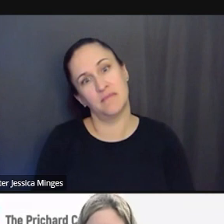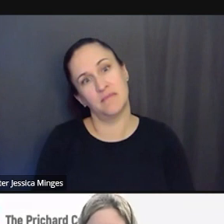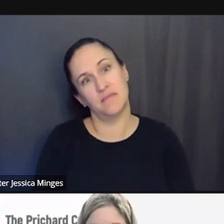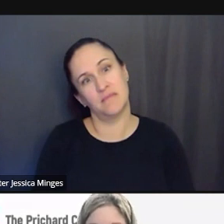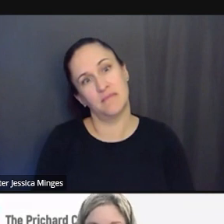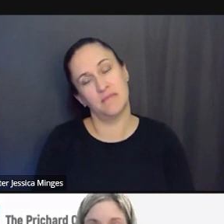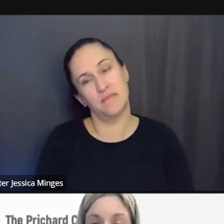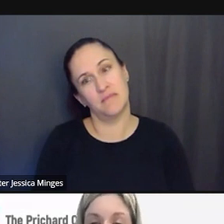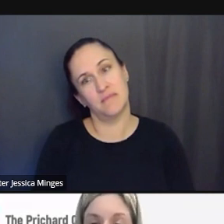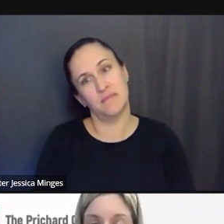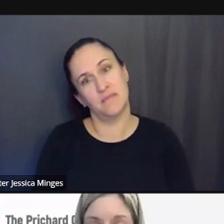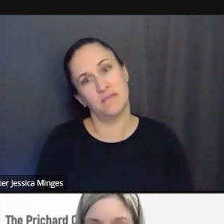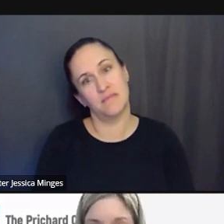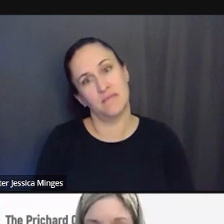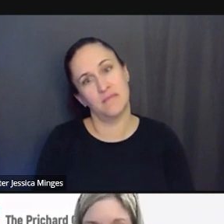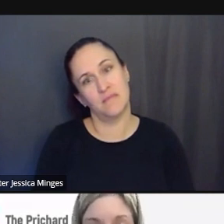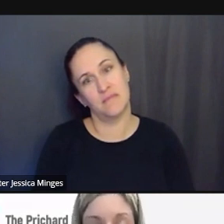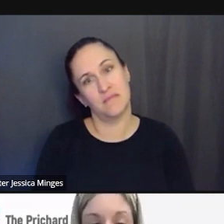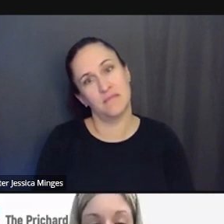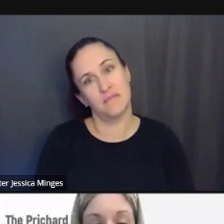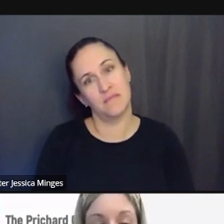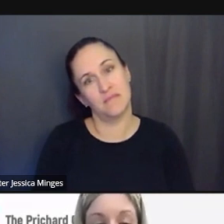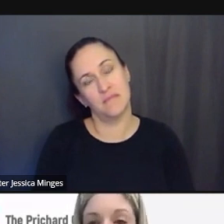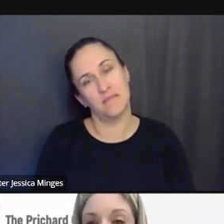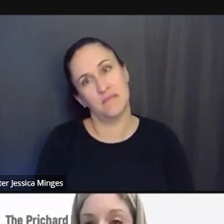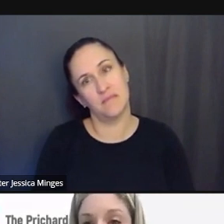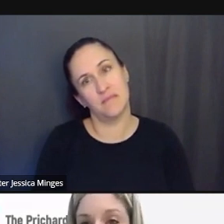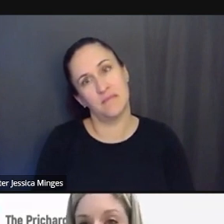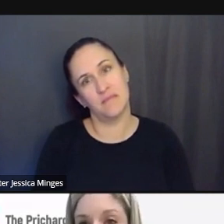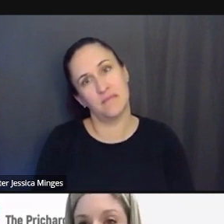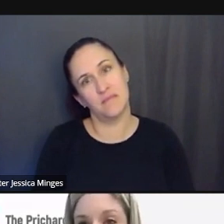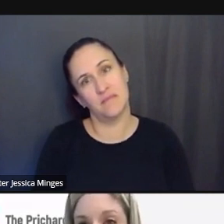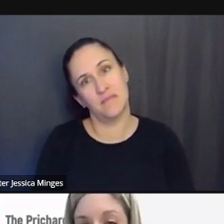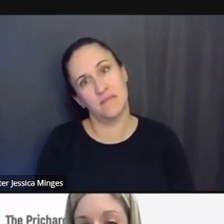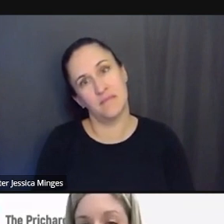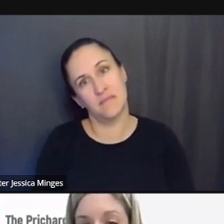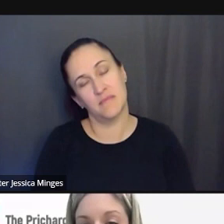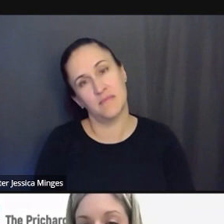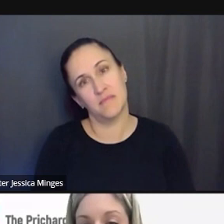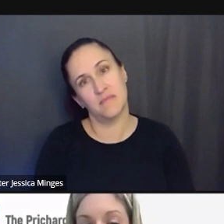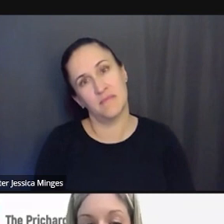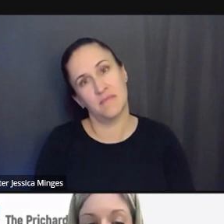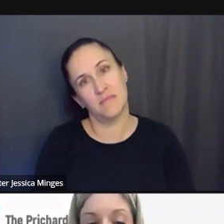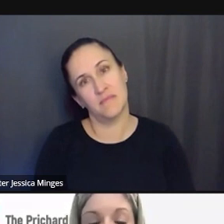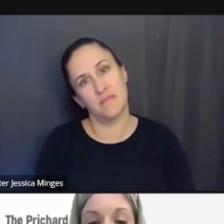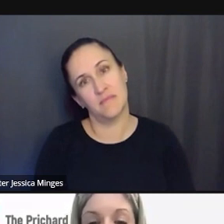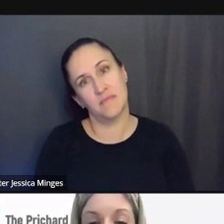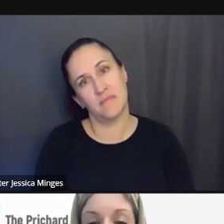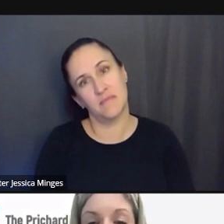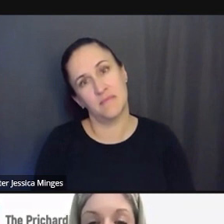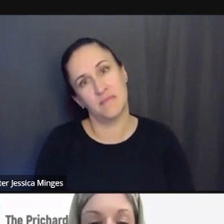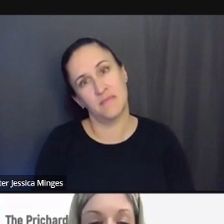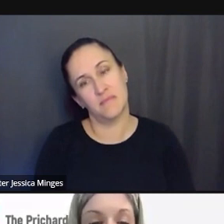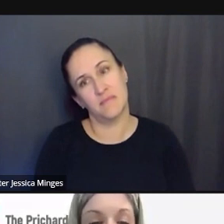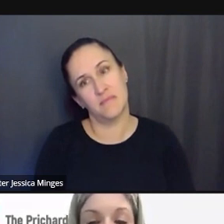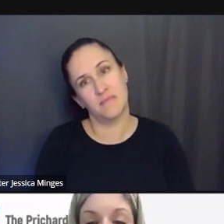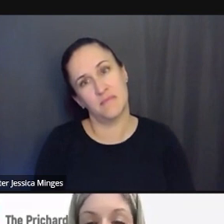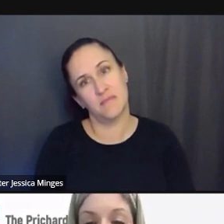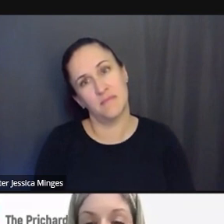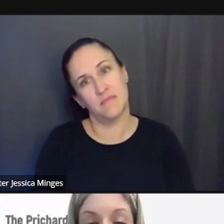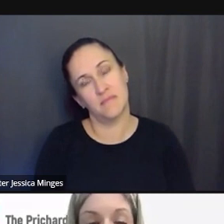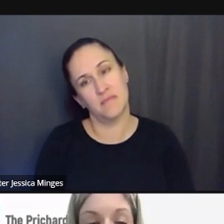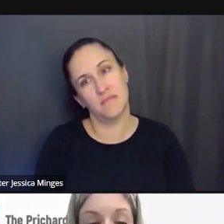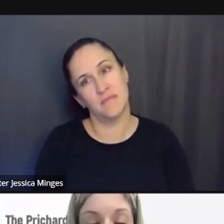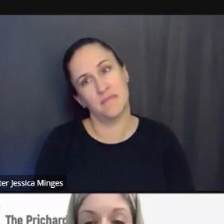all three of you. And if I'm reading this right, that's also an update on the convening in April at the same